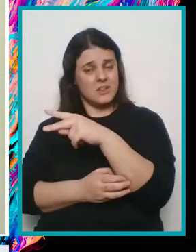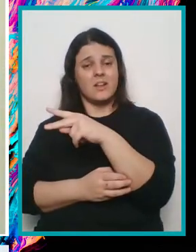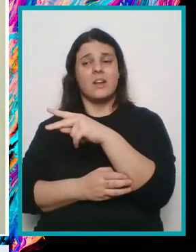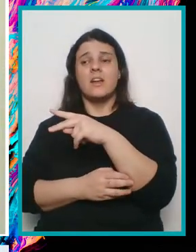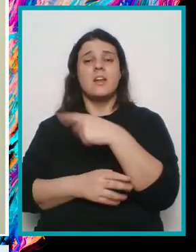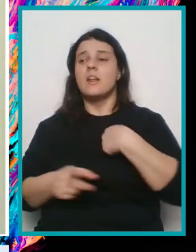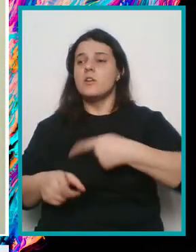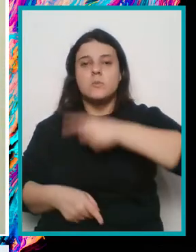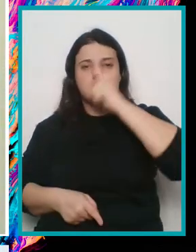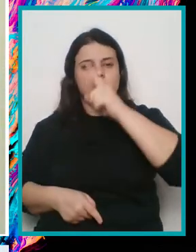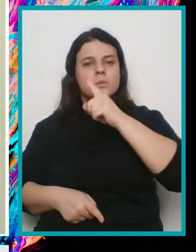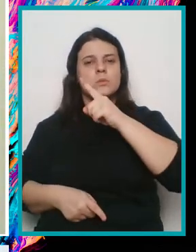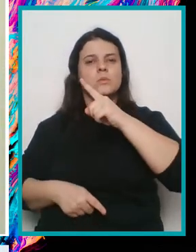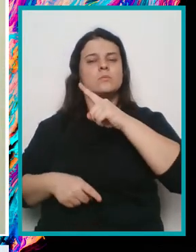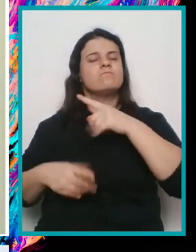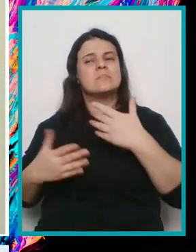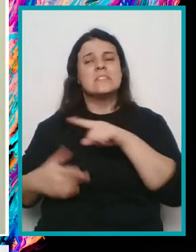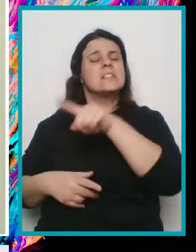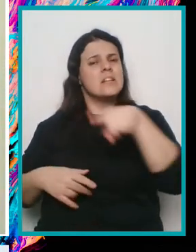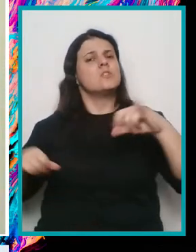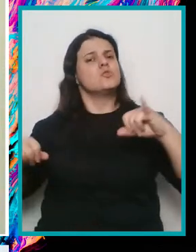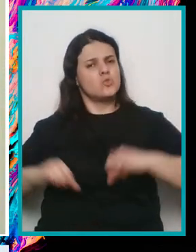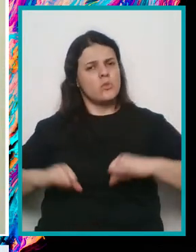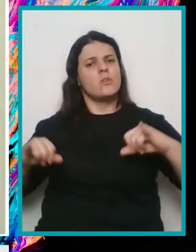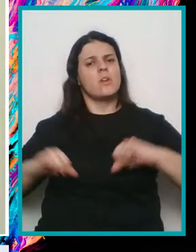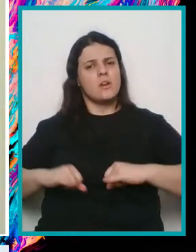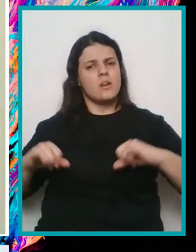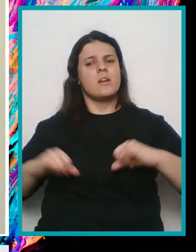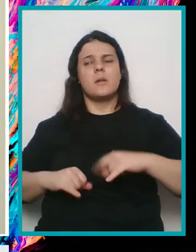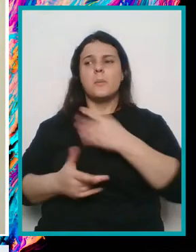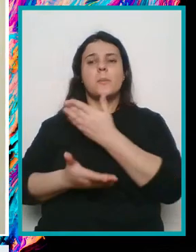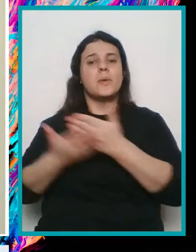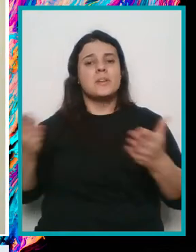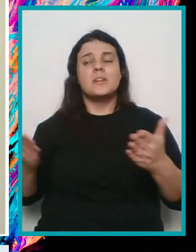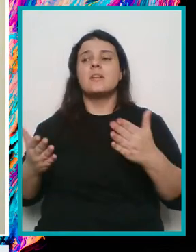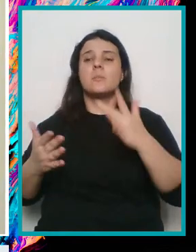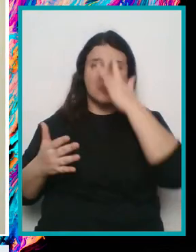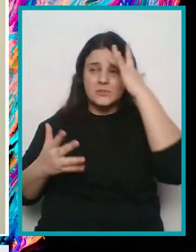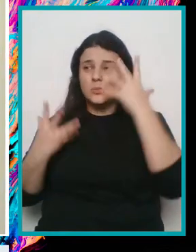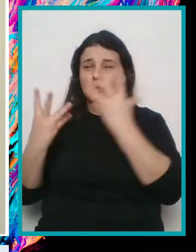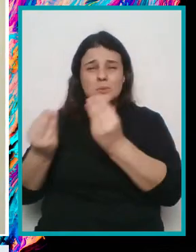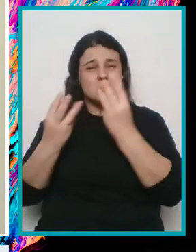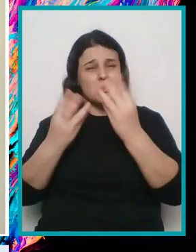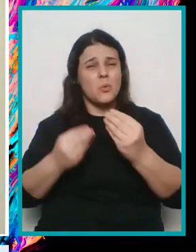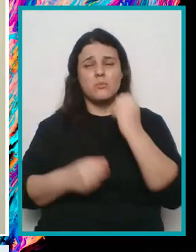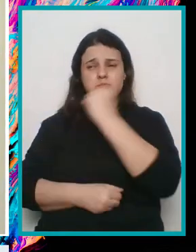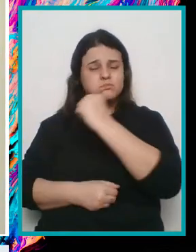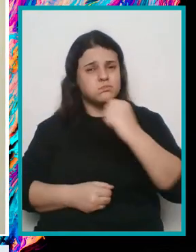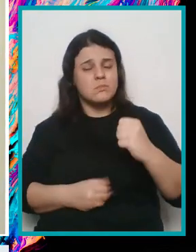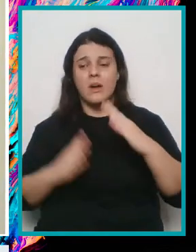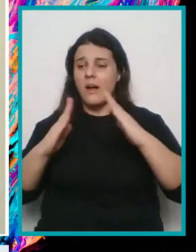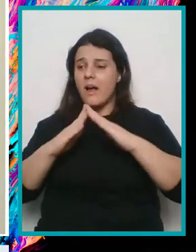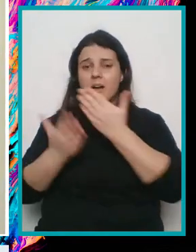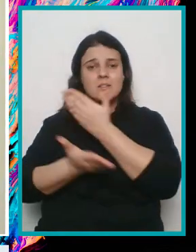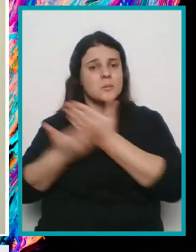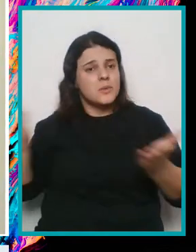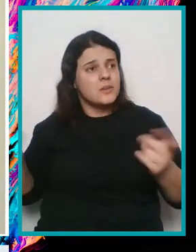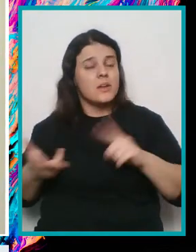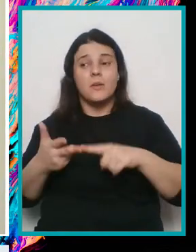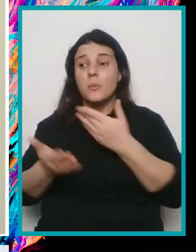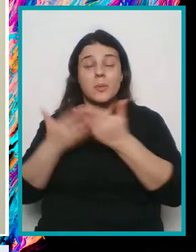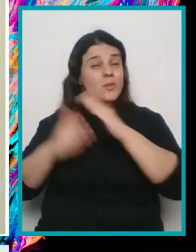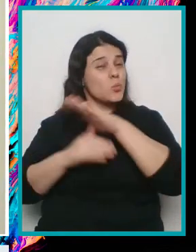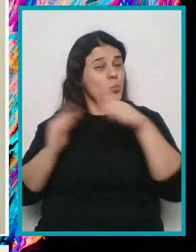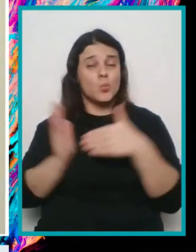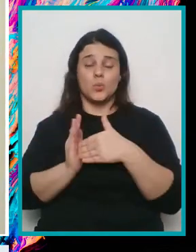everything that their lives depended on. We cannot get climate justice if it isn't